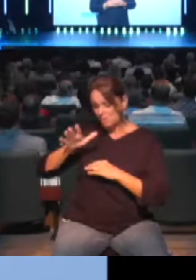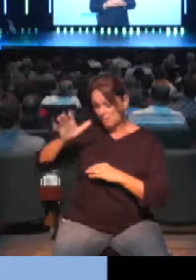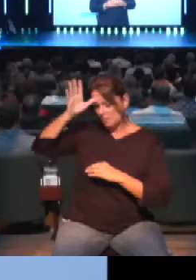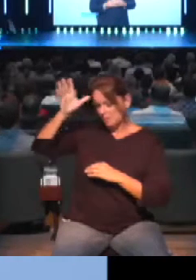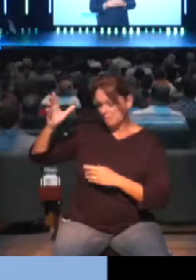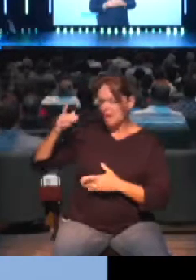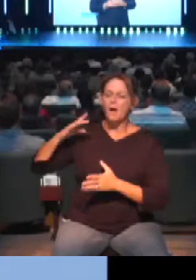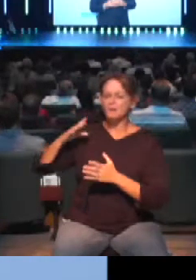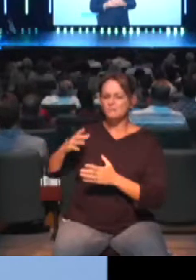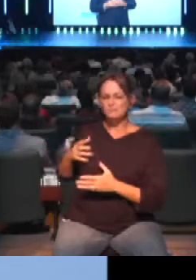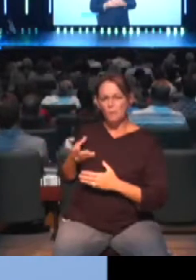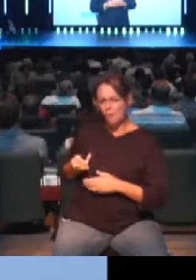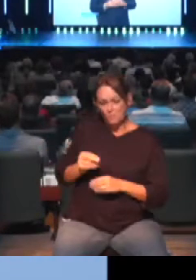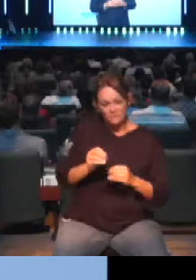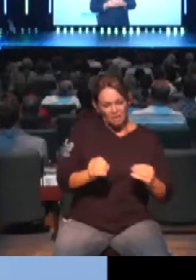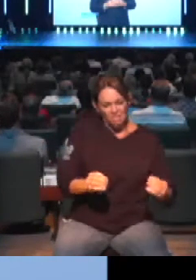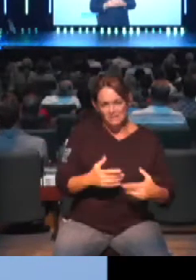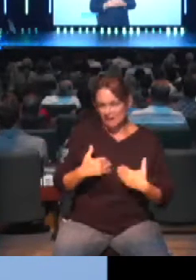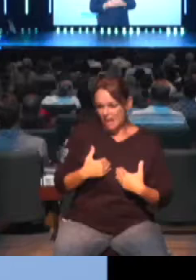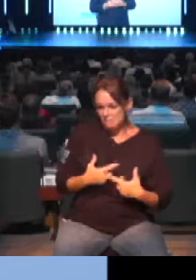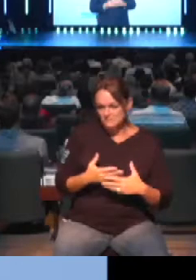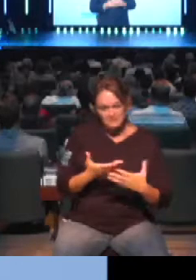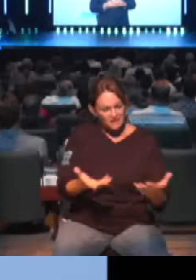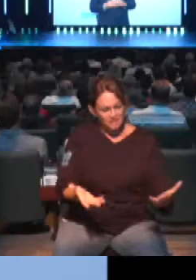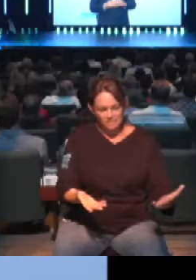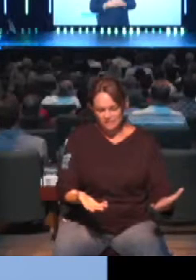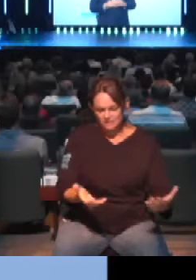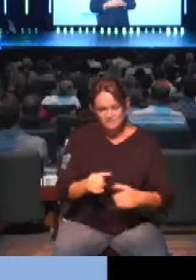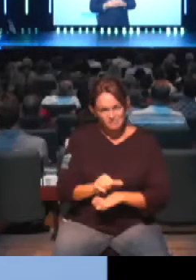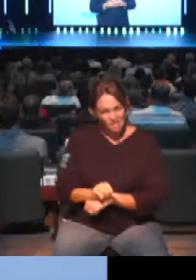We didn't own any land or animals.